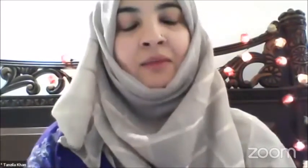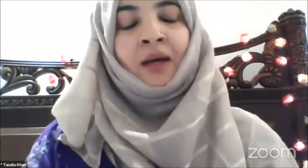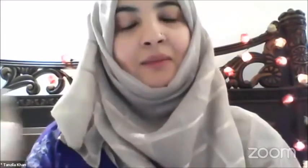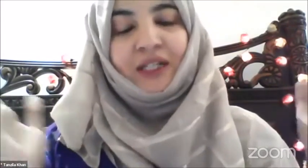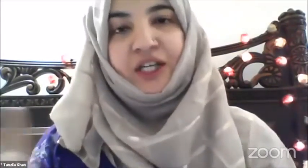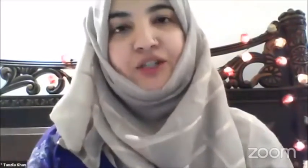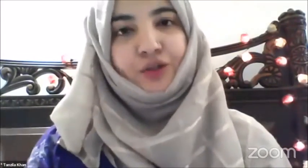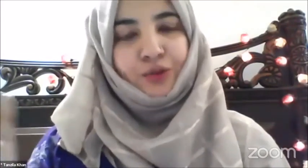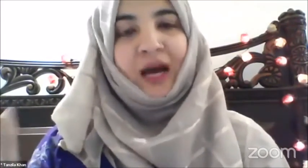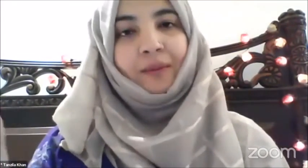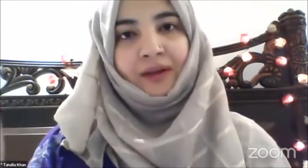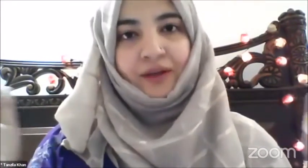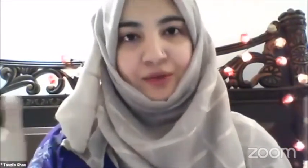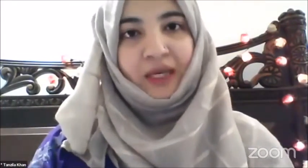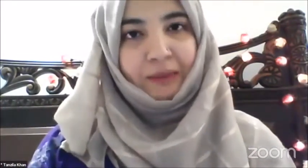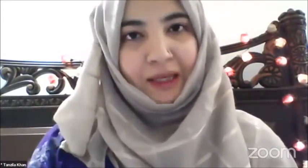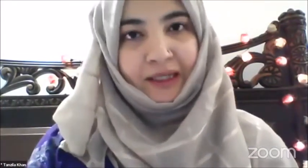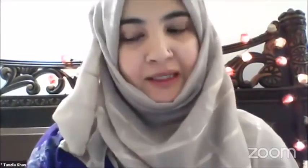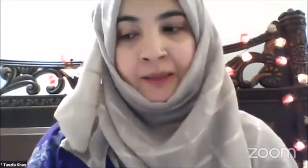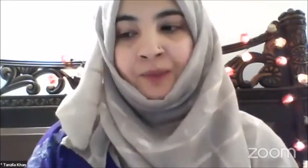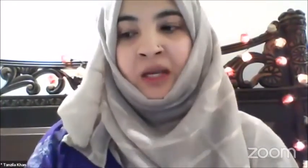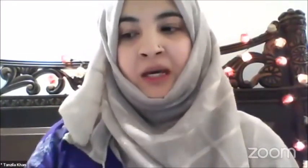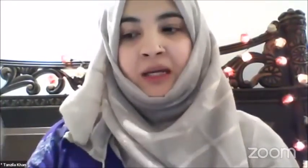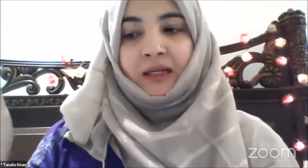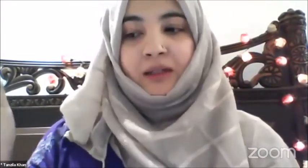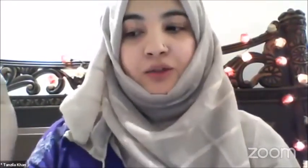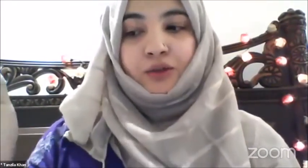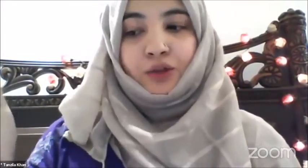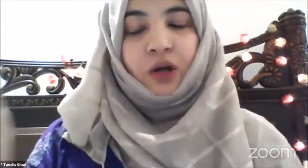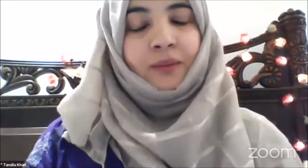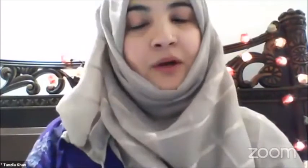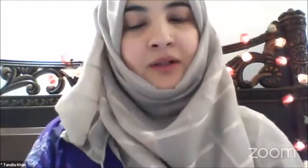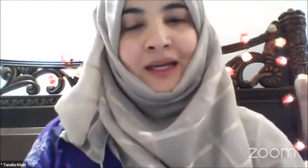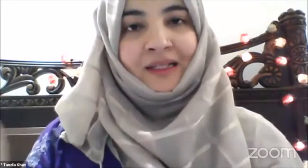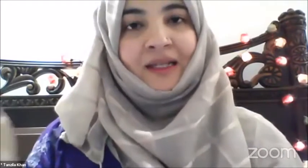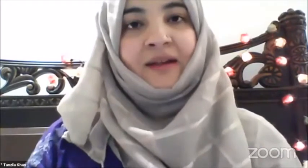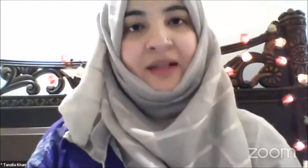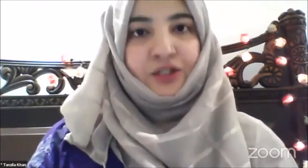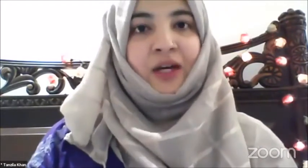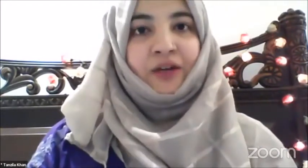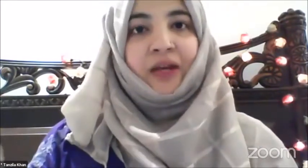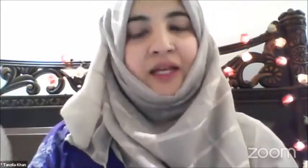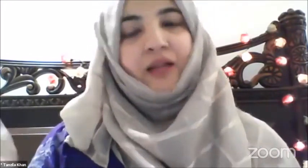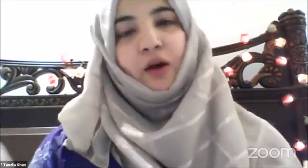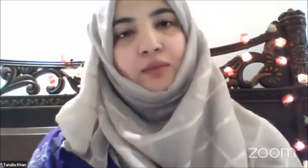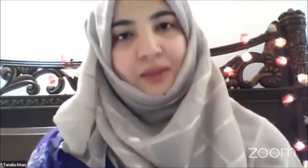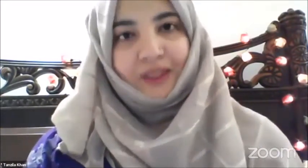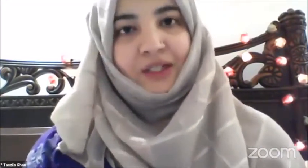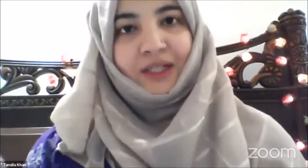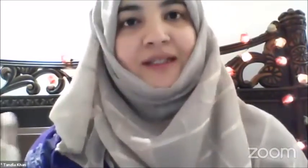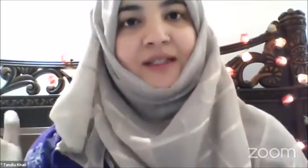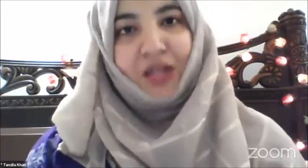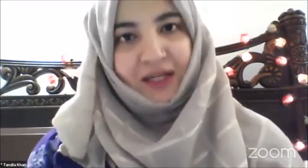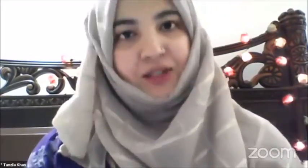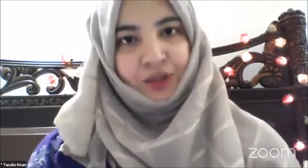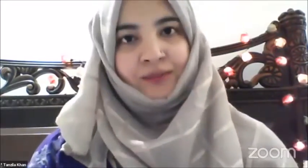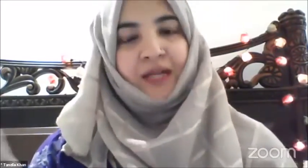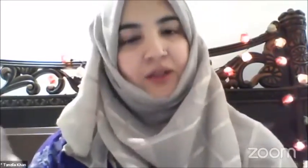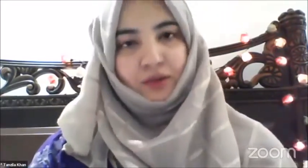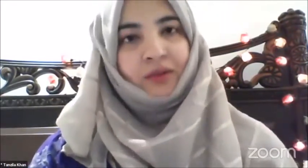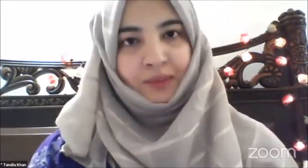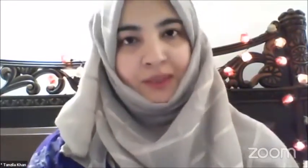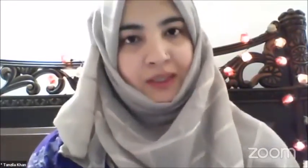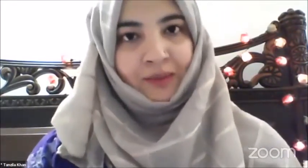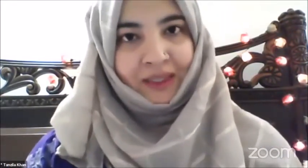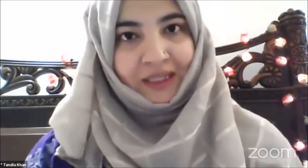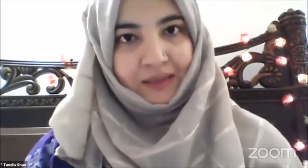time, but change do happen if you keep at it. To talk about SRHR for any normal person is a challenge, let